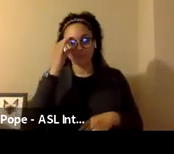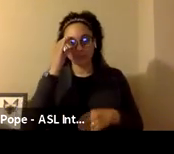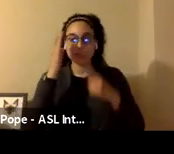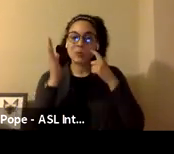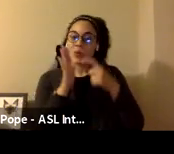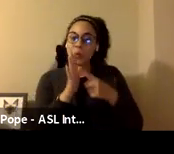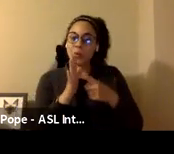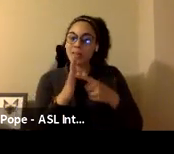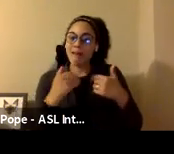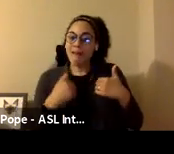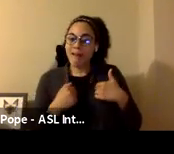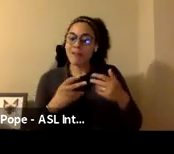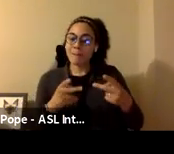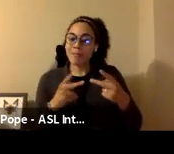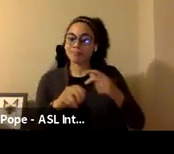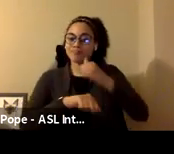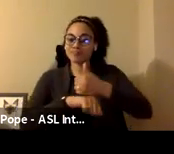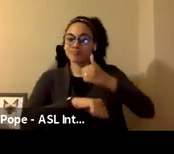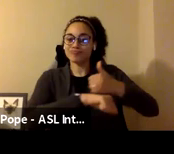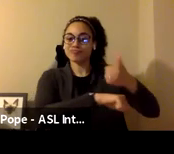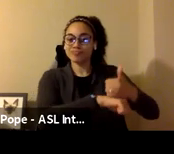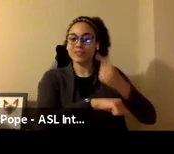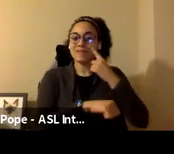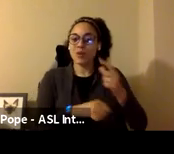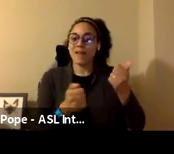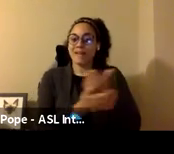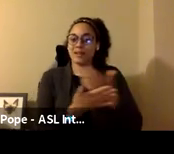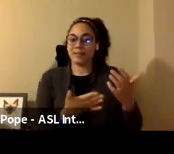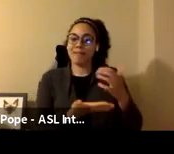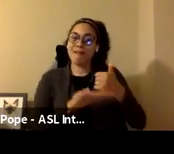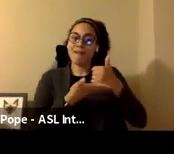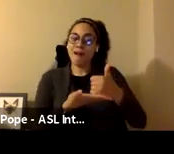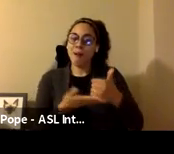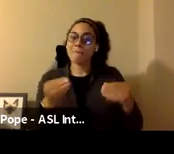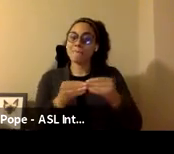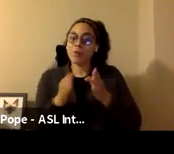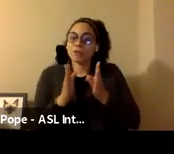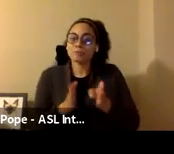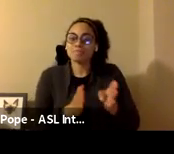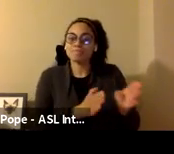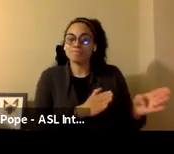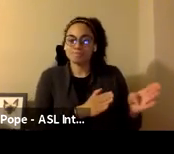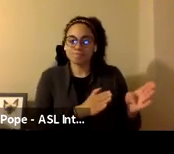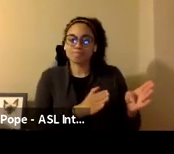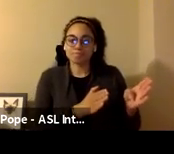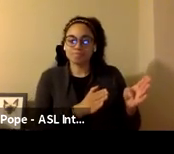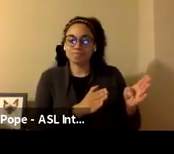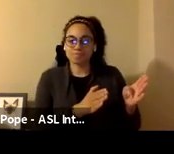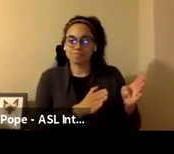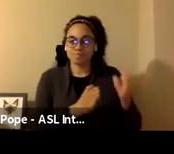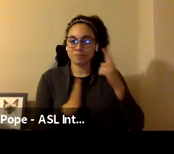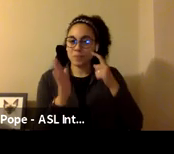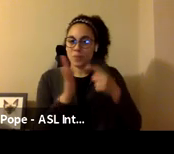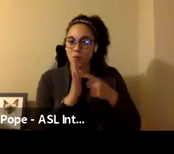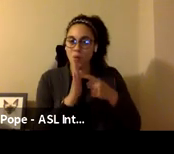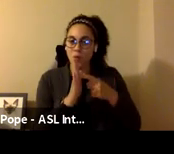place for everything, which is really important because that helps them to organize, and they're seeing that being modeled. So you'll notice that